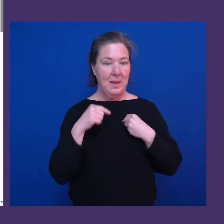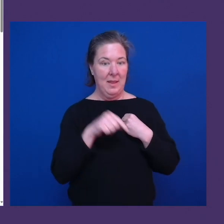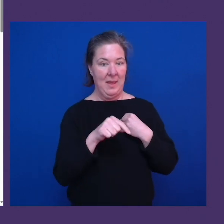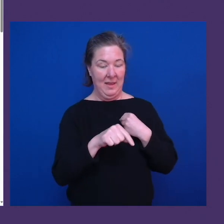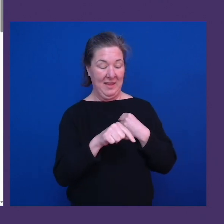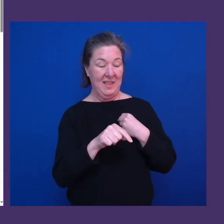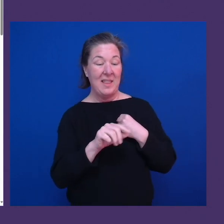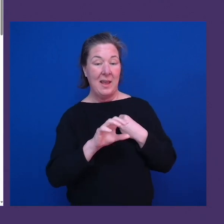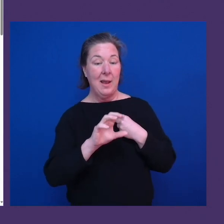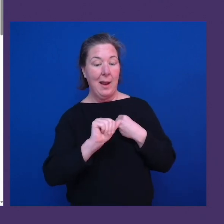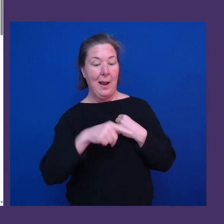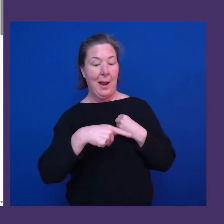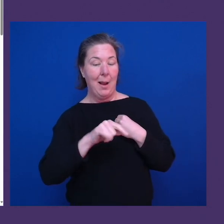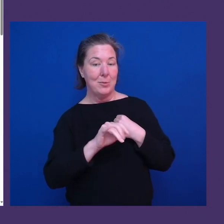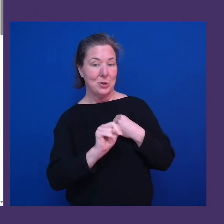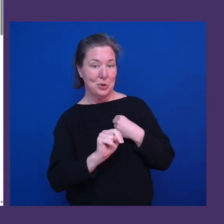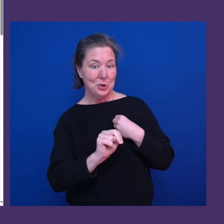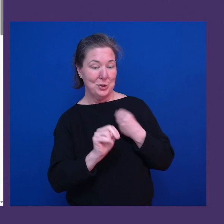interface.